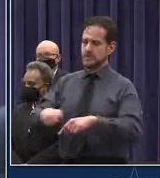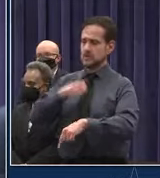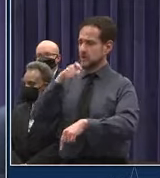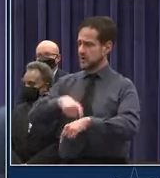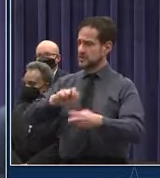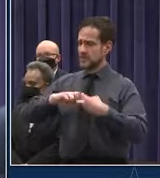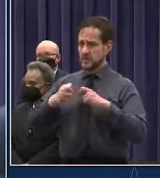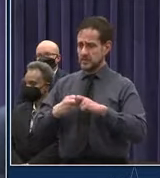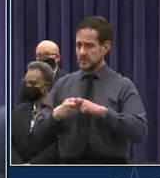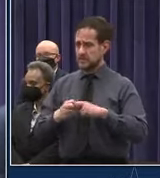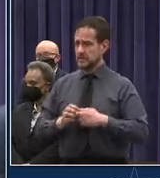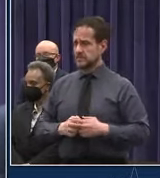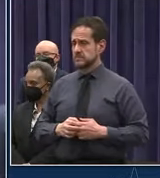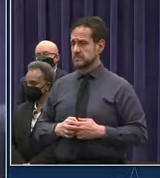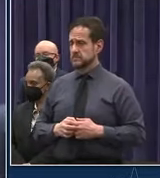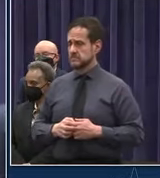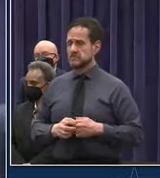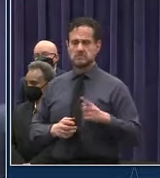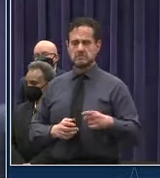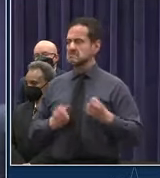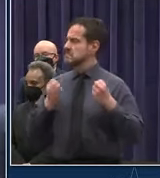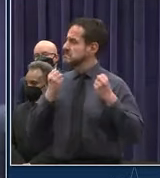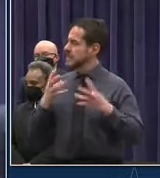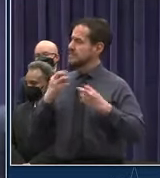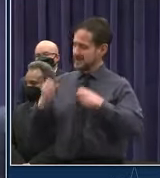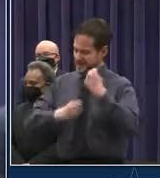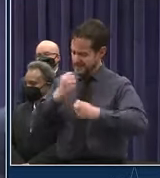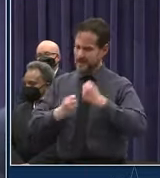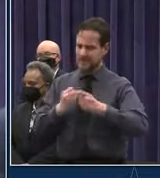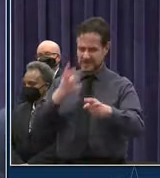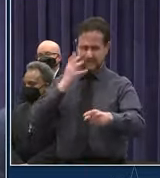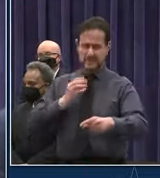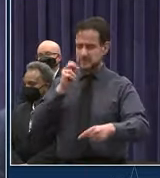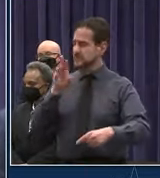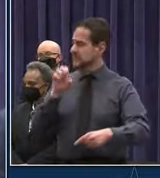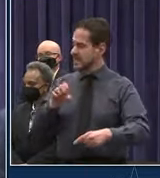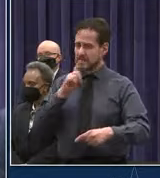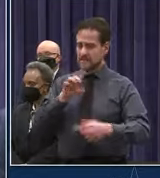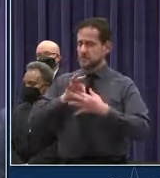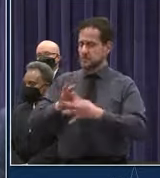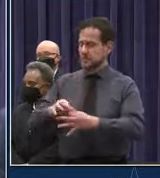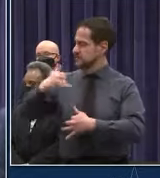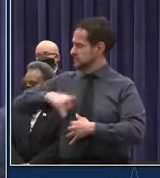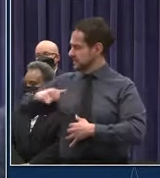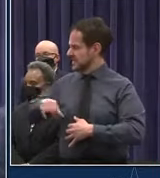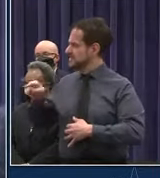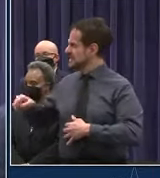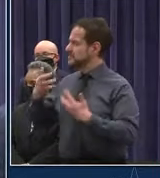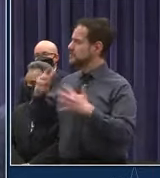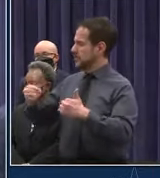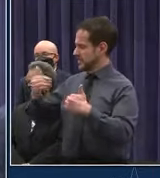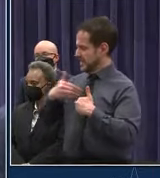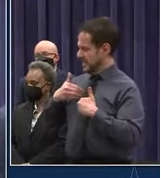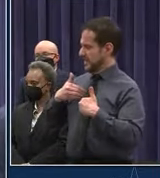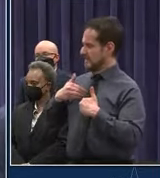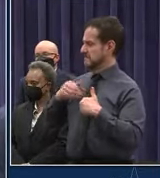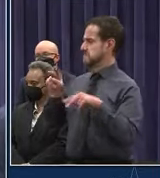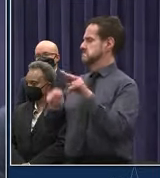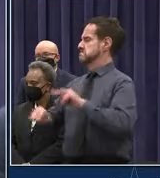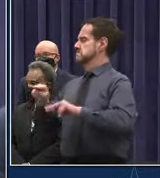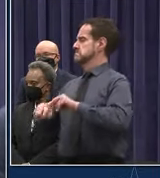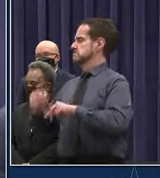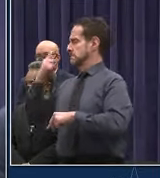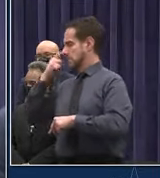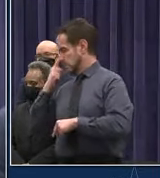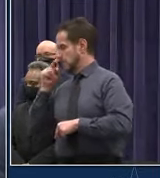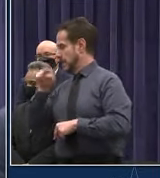your agency already been in contact with the guys that are involved? One of the hurtful things for me in talking to residents in Little